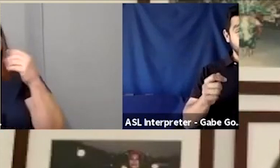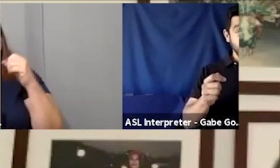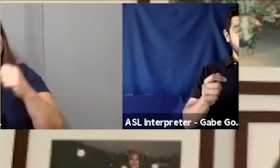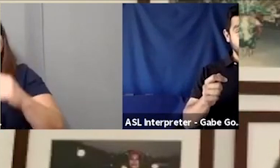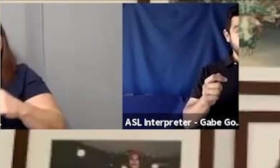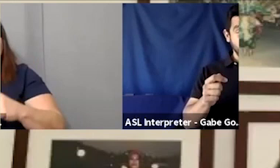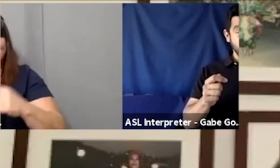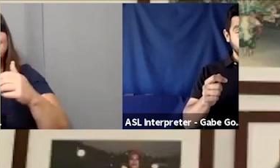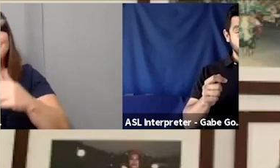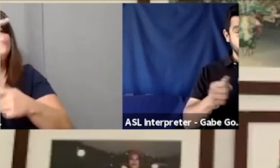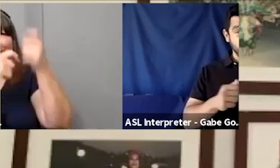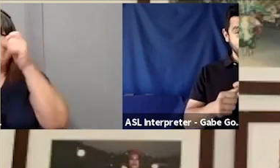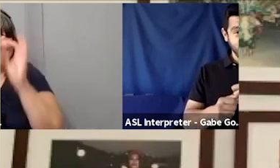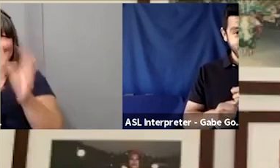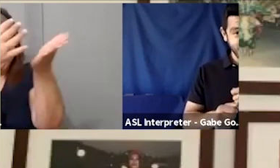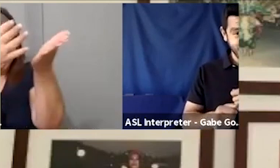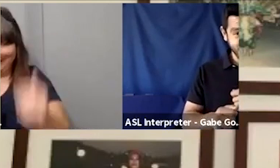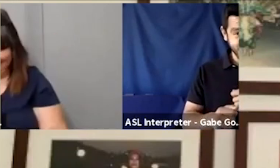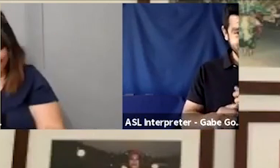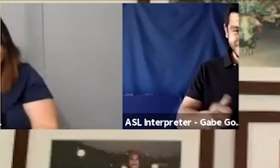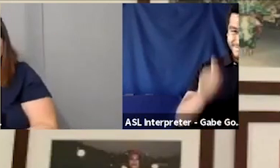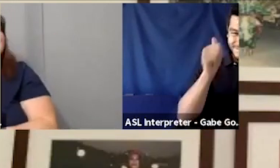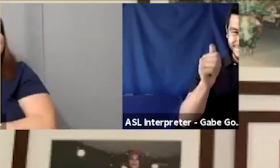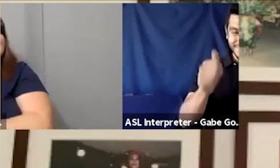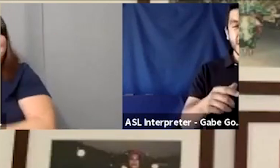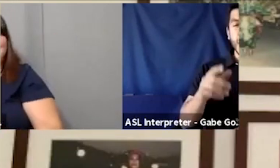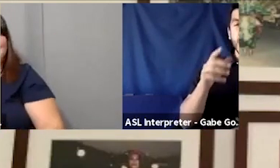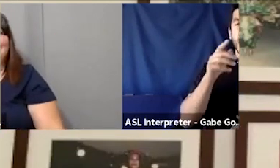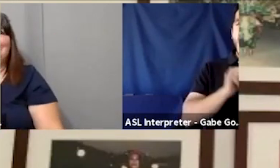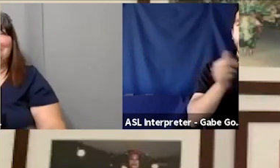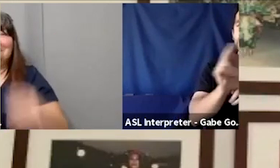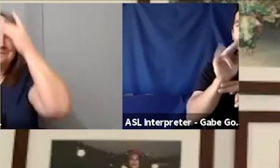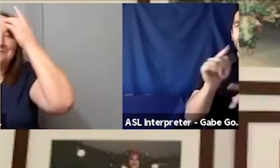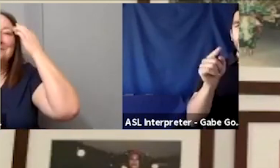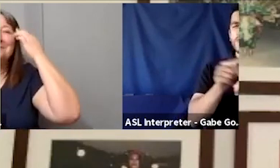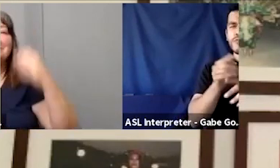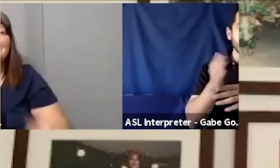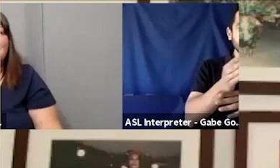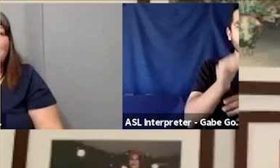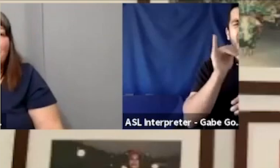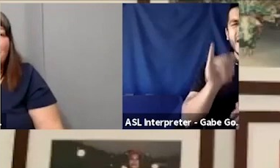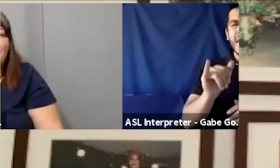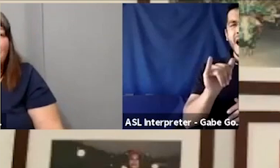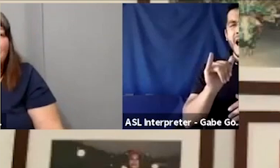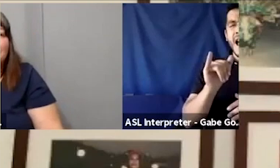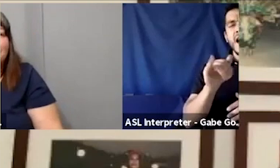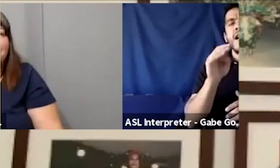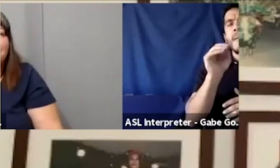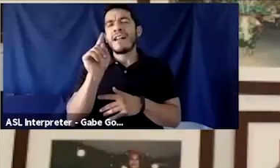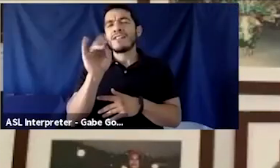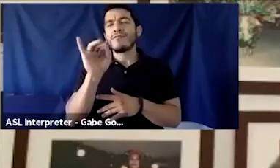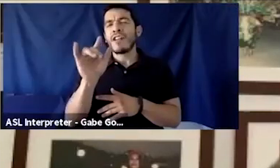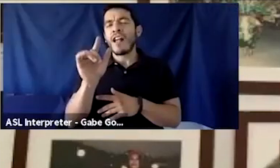Star. How have you used that to navigate the material? Because you did say you will do what's interesting